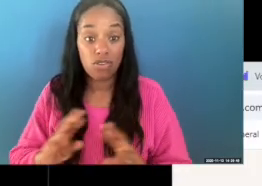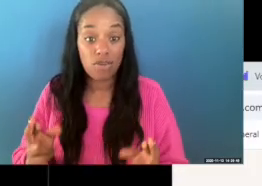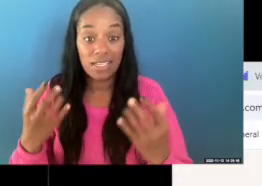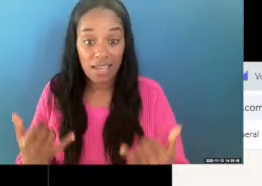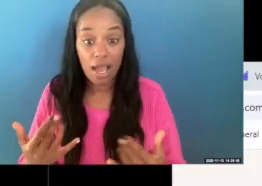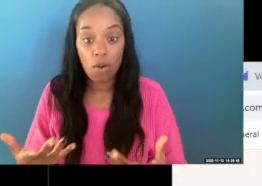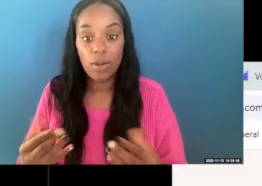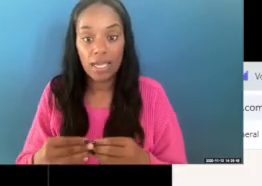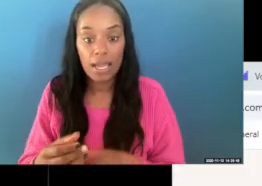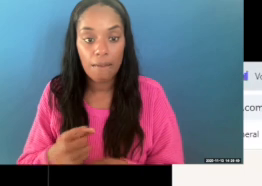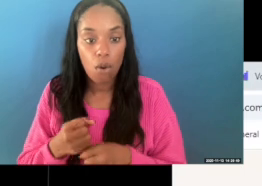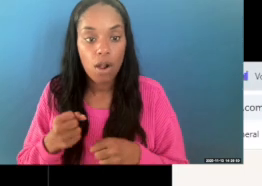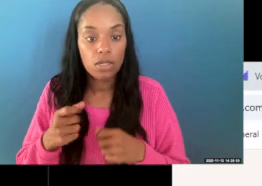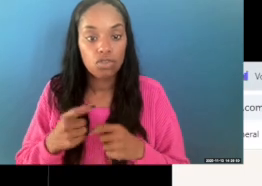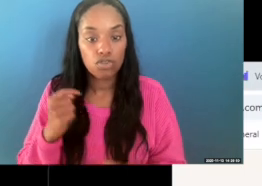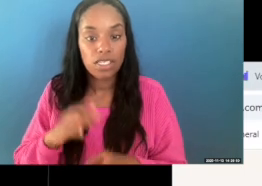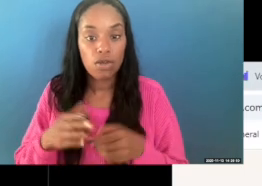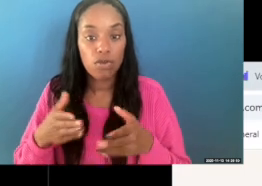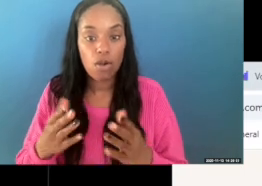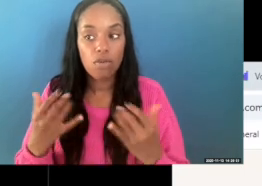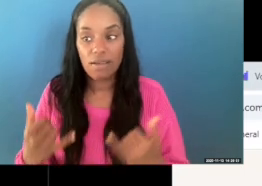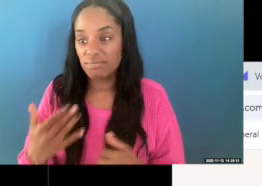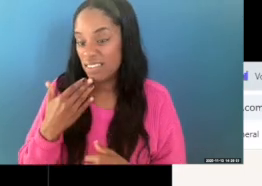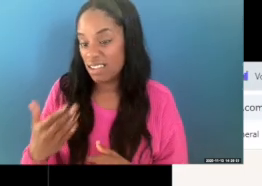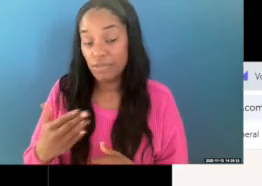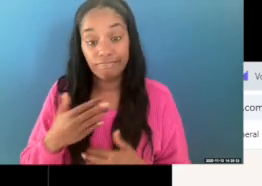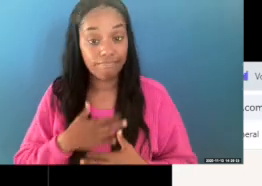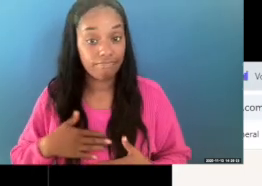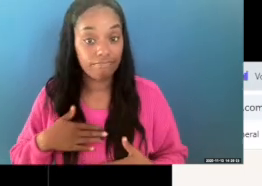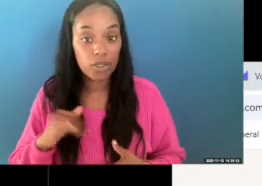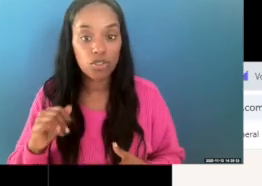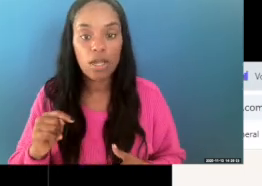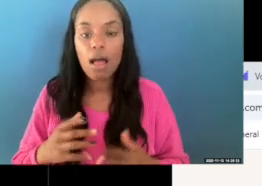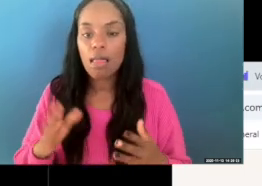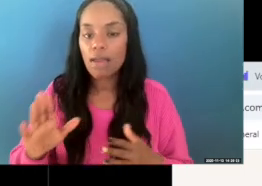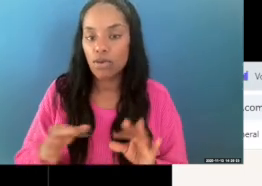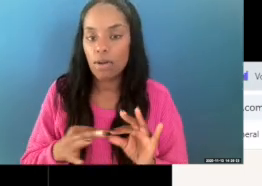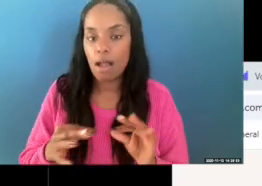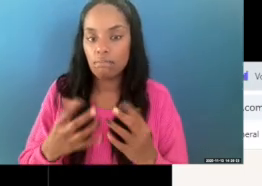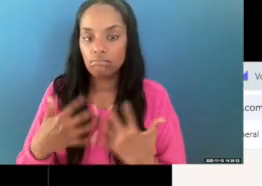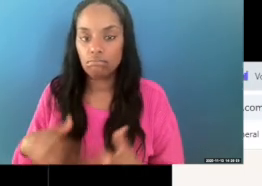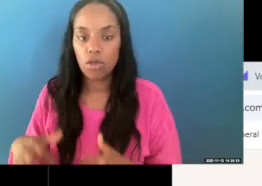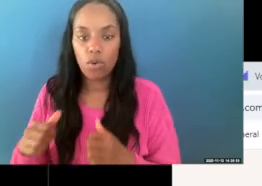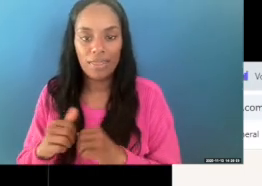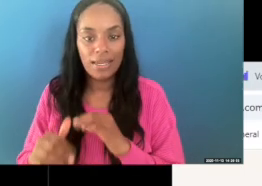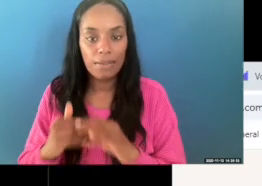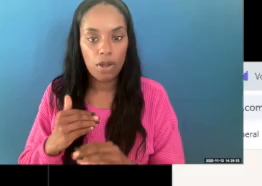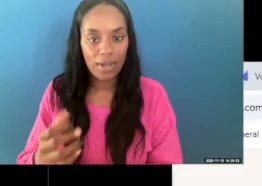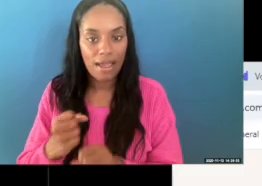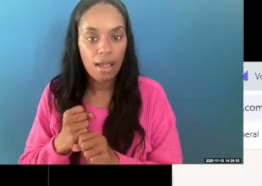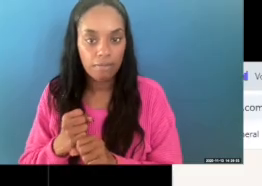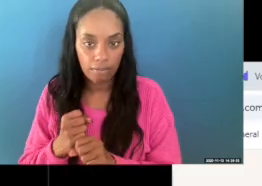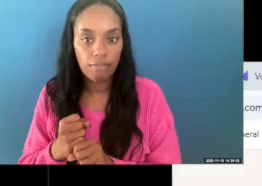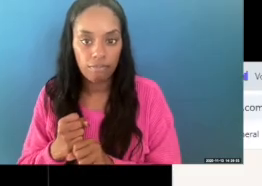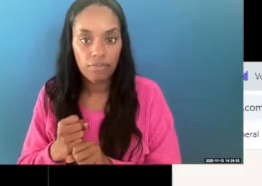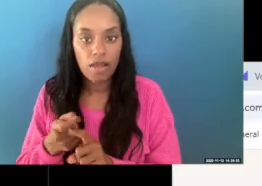a CI to be determined. But at least $20 million, preferably more, because those trucks are ready to go right now. We can get a lot more